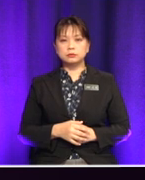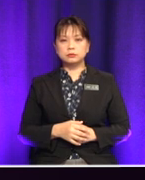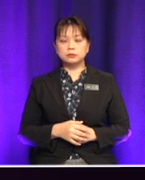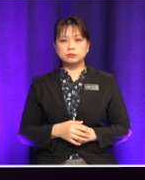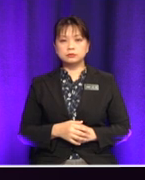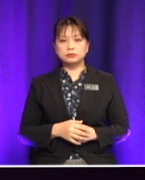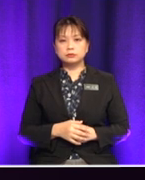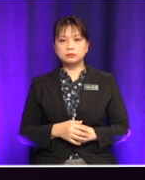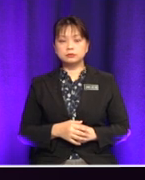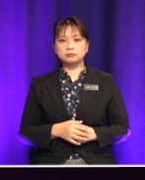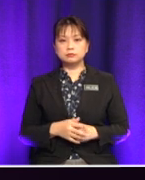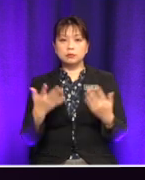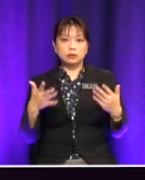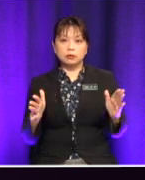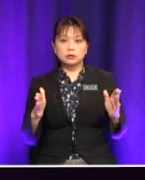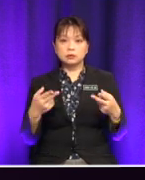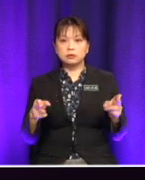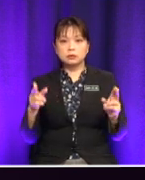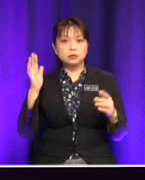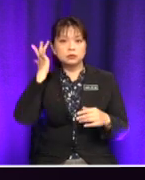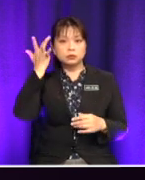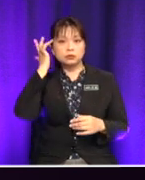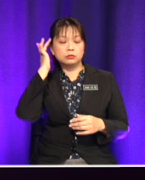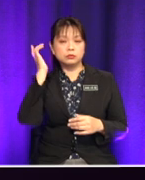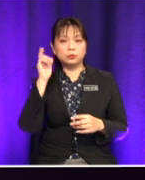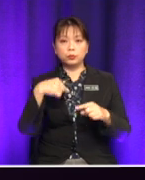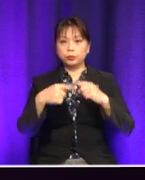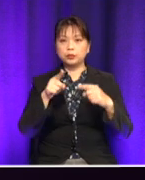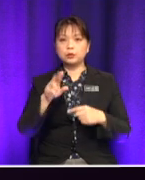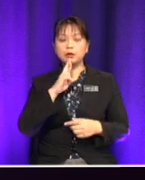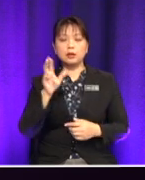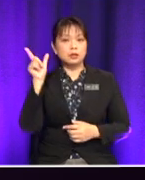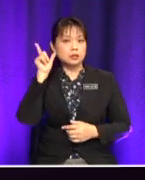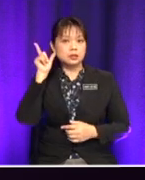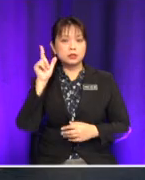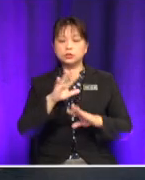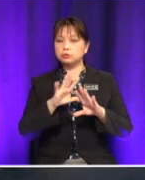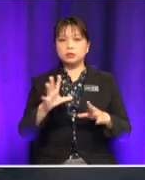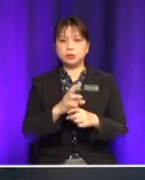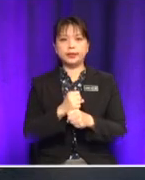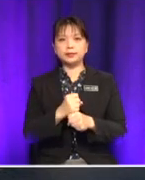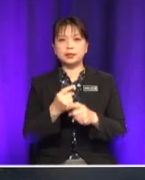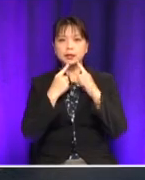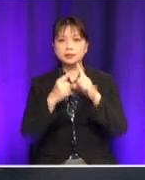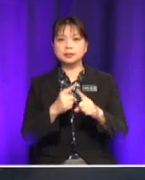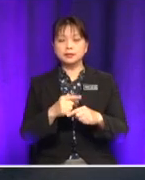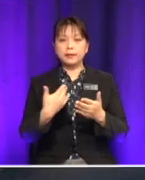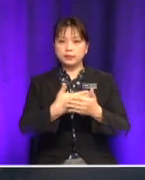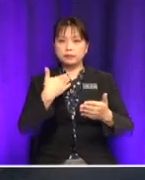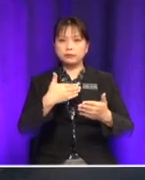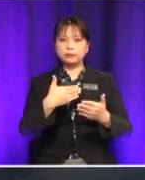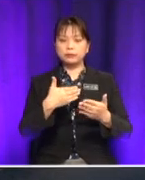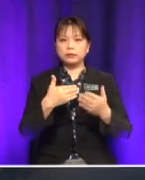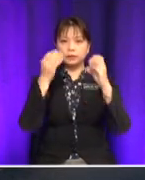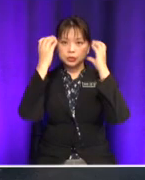audio, it's done. It's done. They will just write whatever words that come into their mind. Mm-hmm. Okay, now, so before I begin,